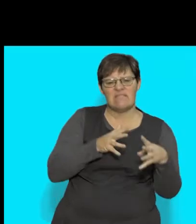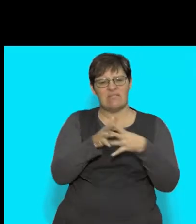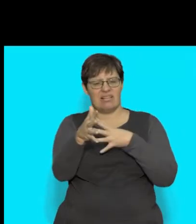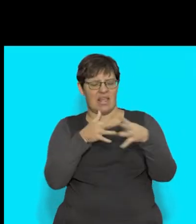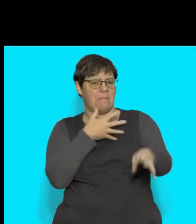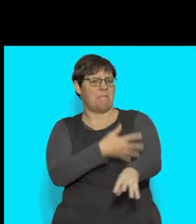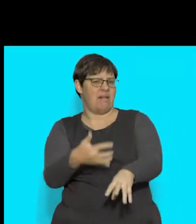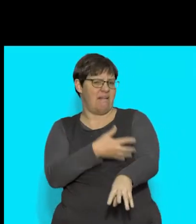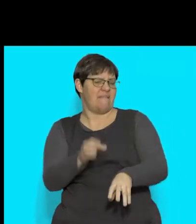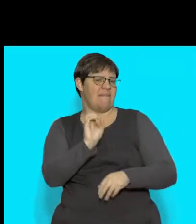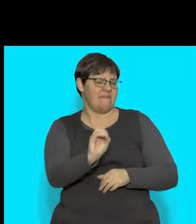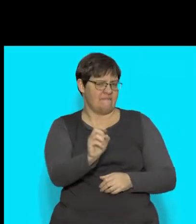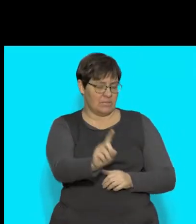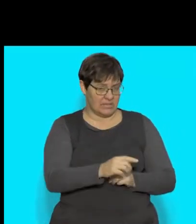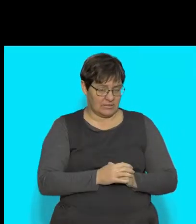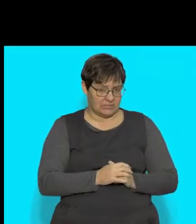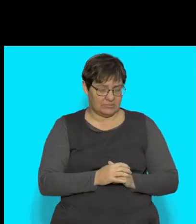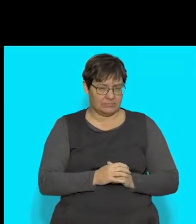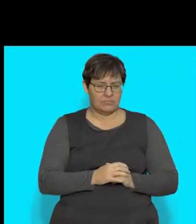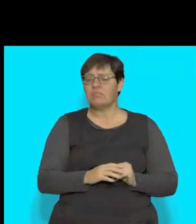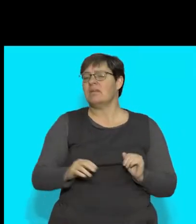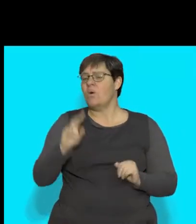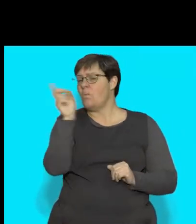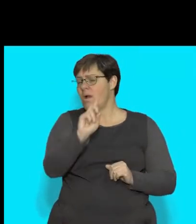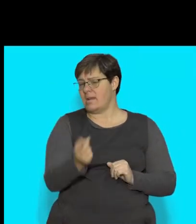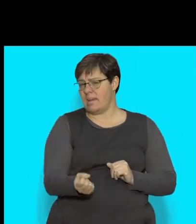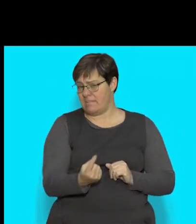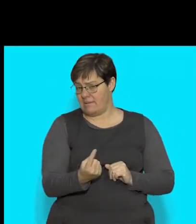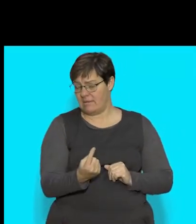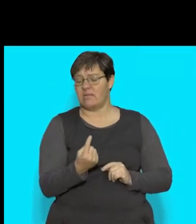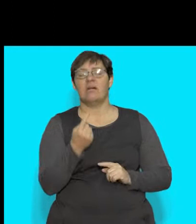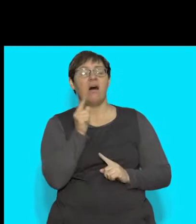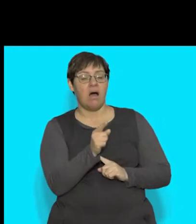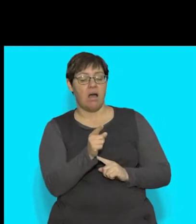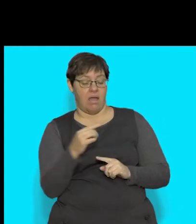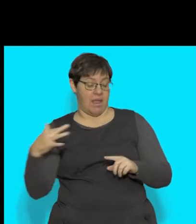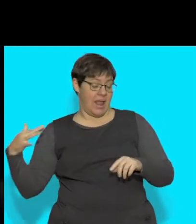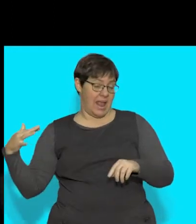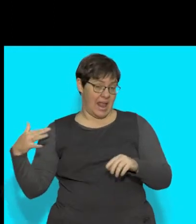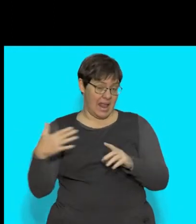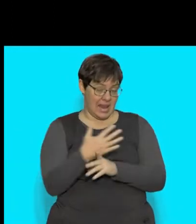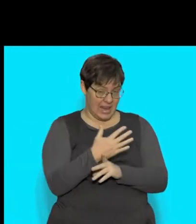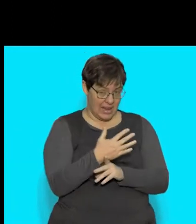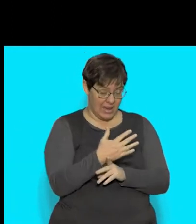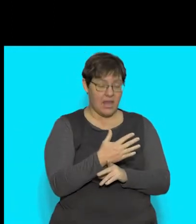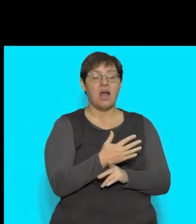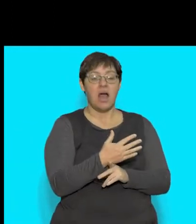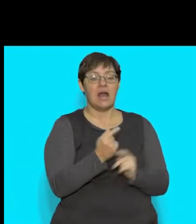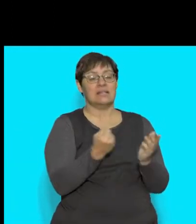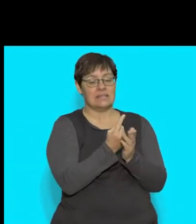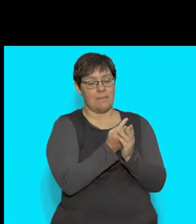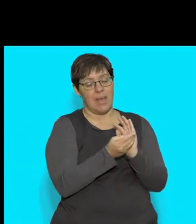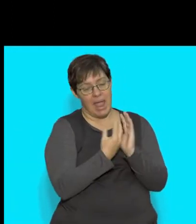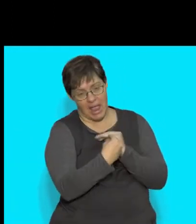what's going to happen is we're going to have things move in, and we're going to have things move out, right?